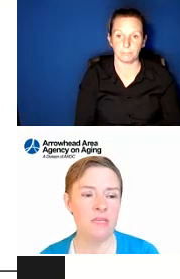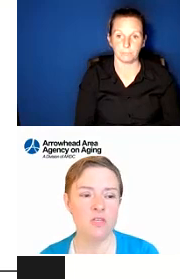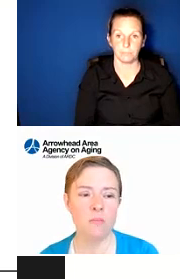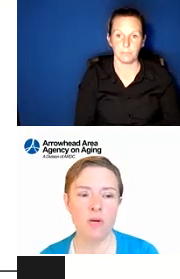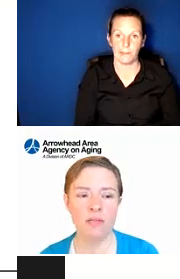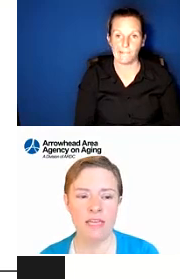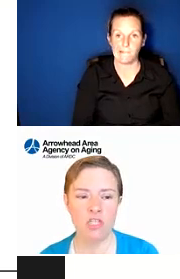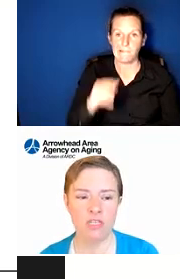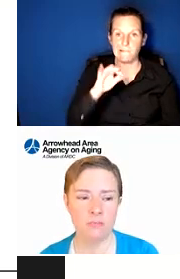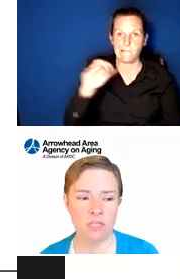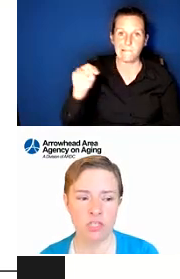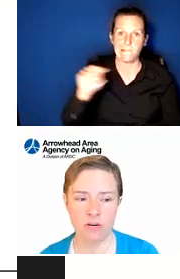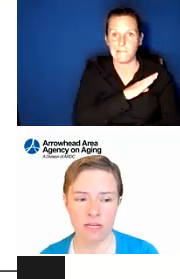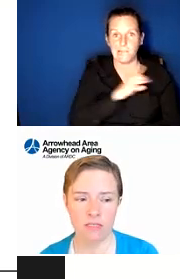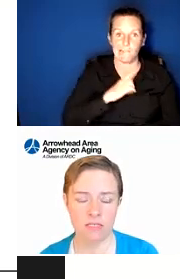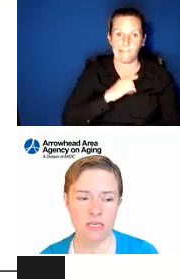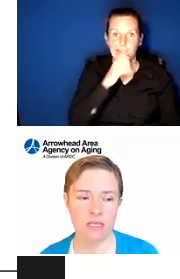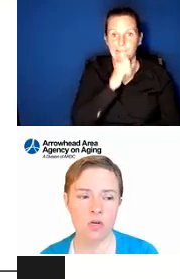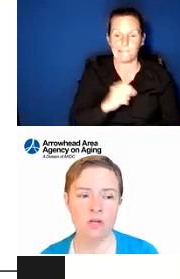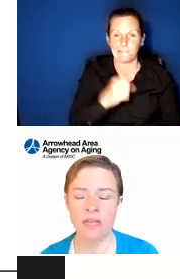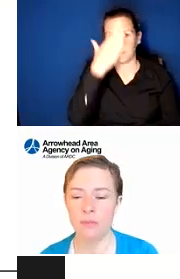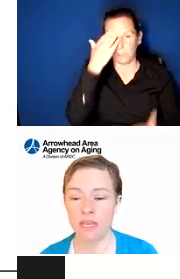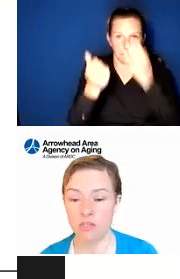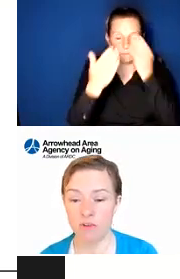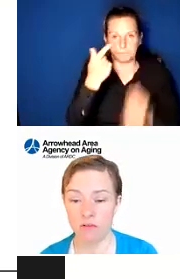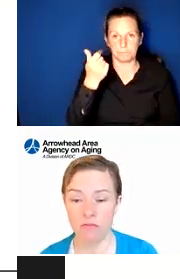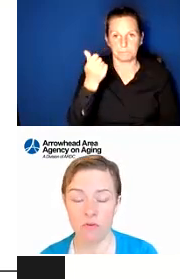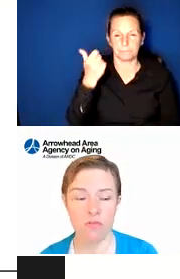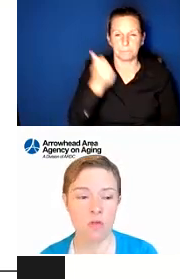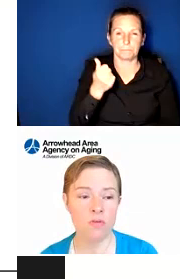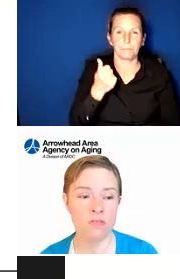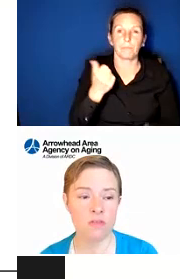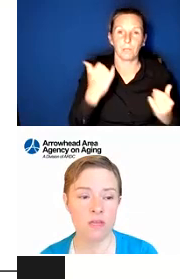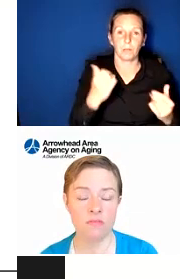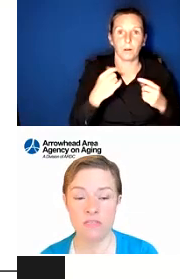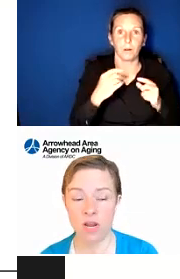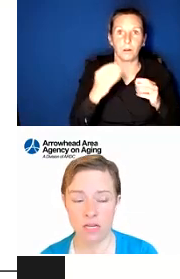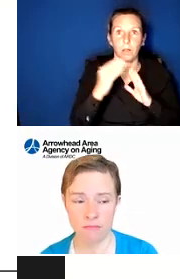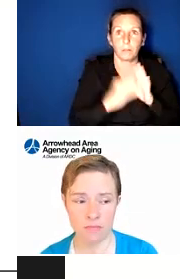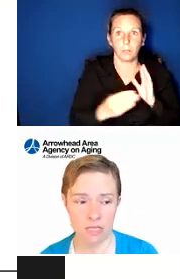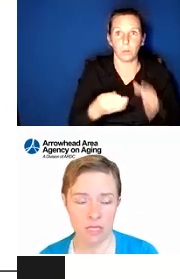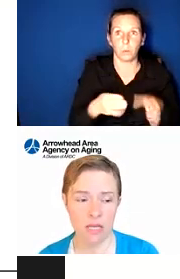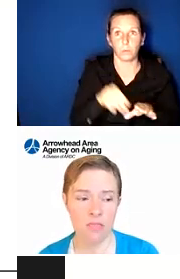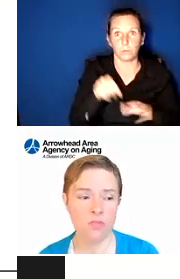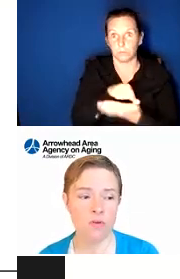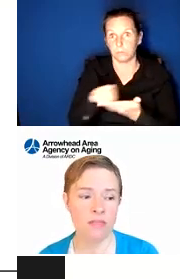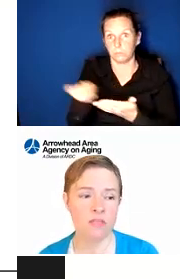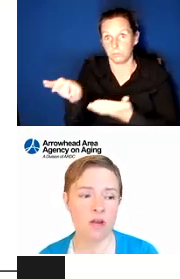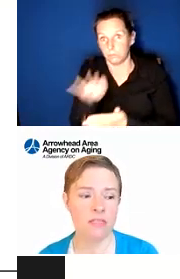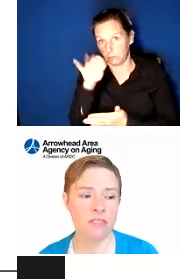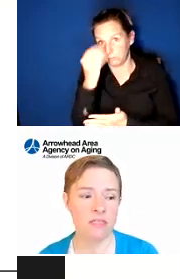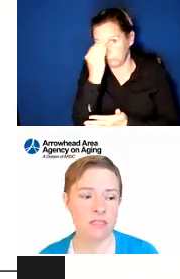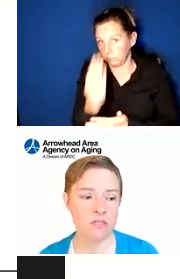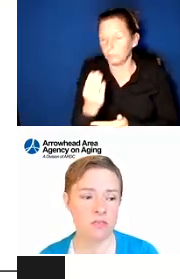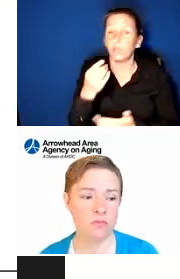And the Minnesota Board on Aging Dementia Grants. The current application round on those close this Friday. And those grants